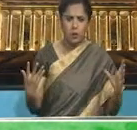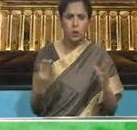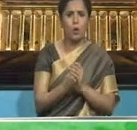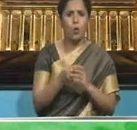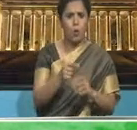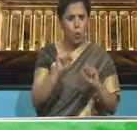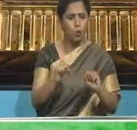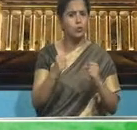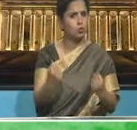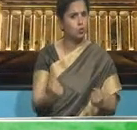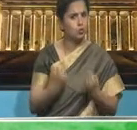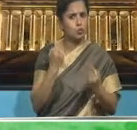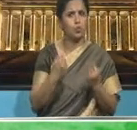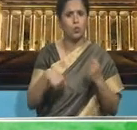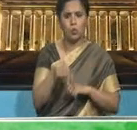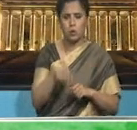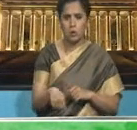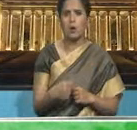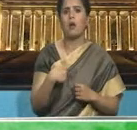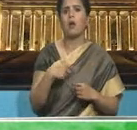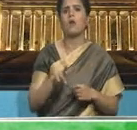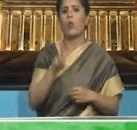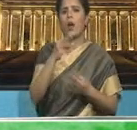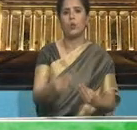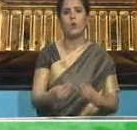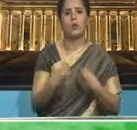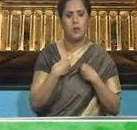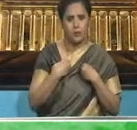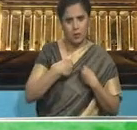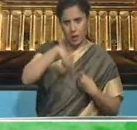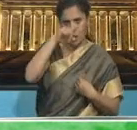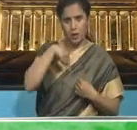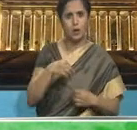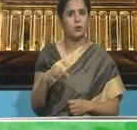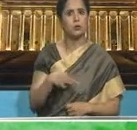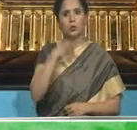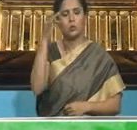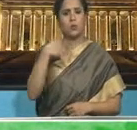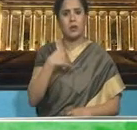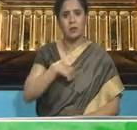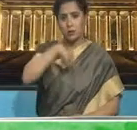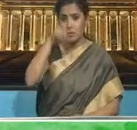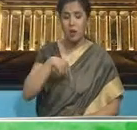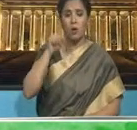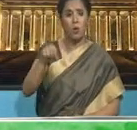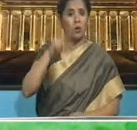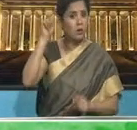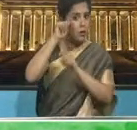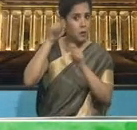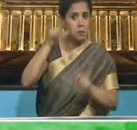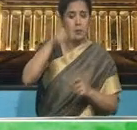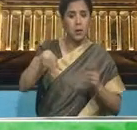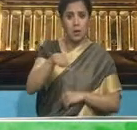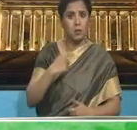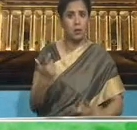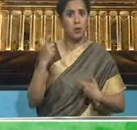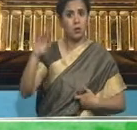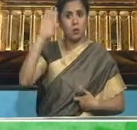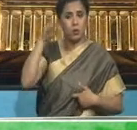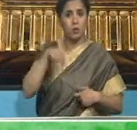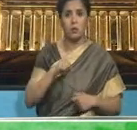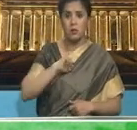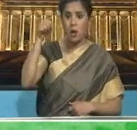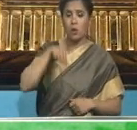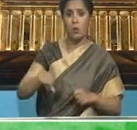strength enables our country to live up to the spirit of Jai Jawan, Jai Kisan, Jai Vigyan,